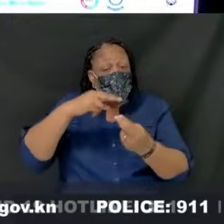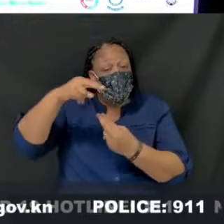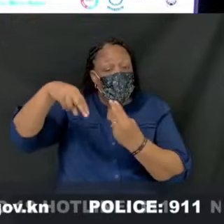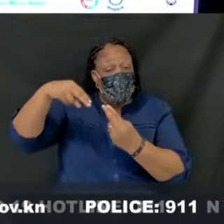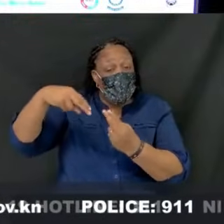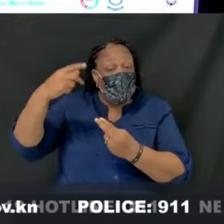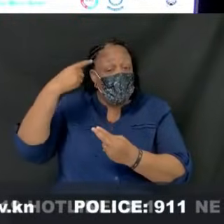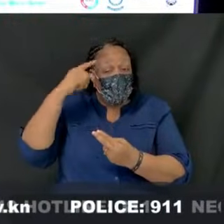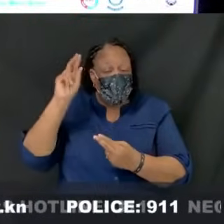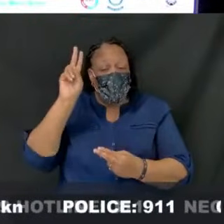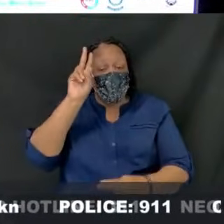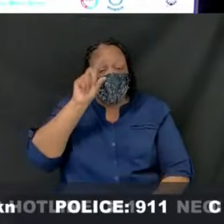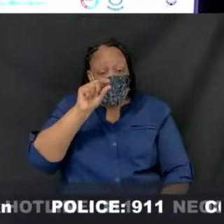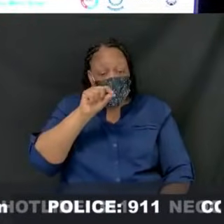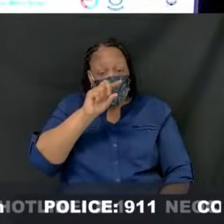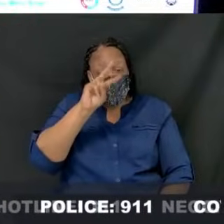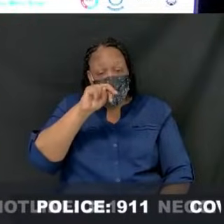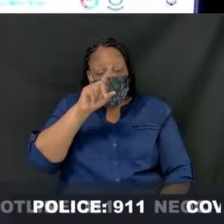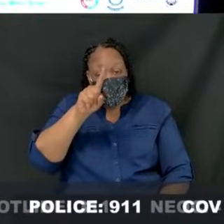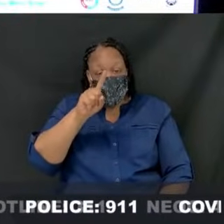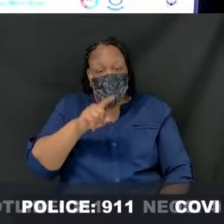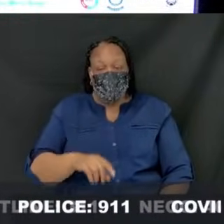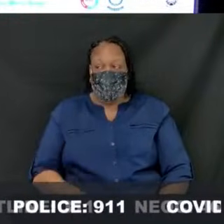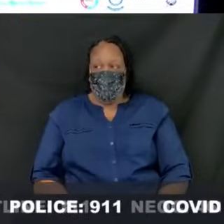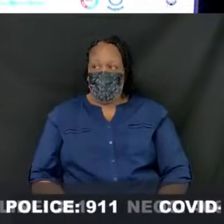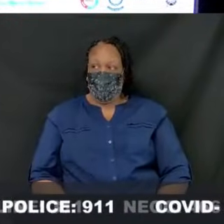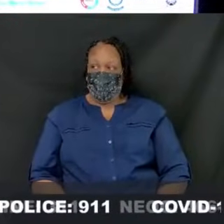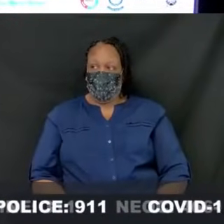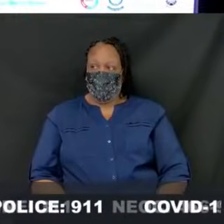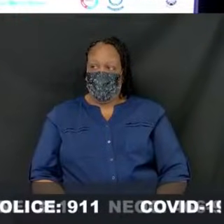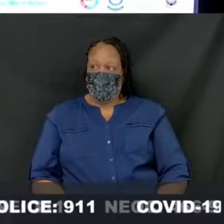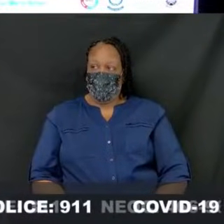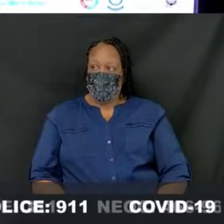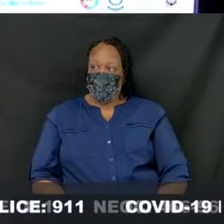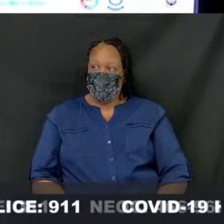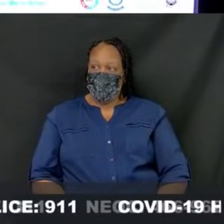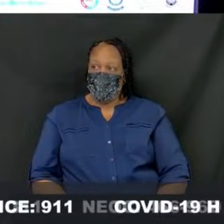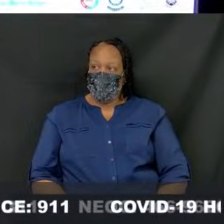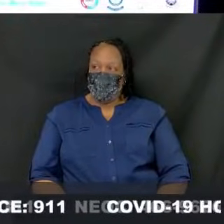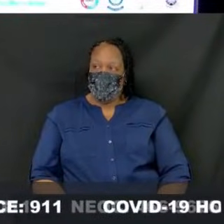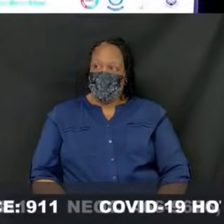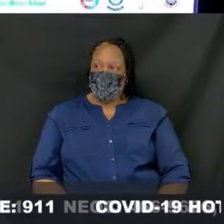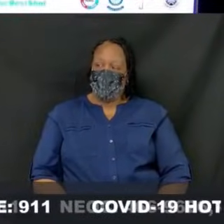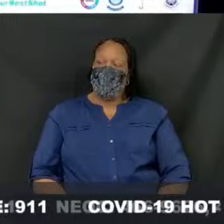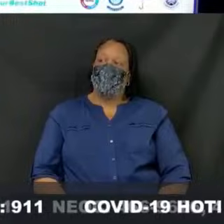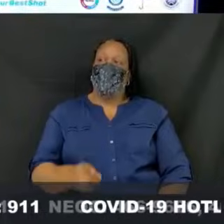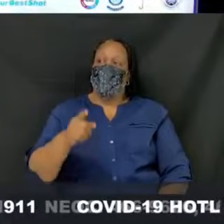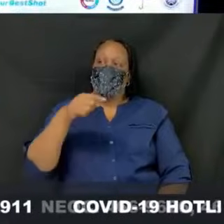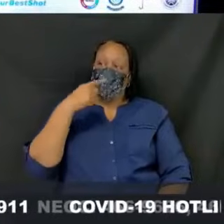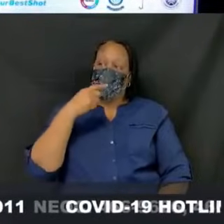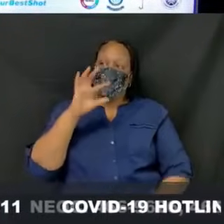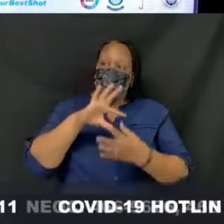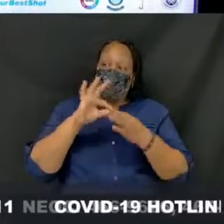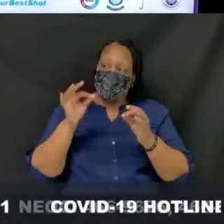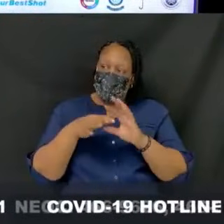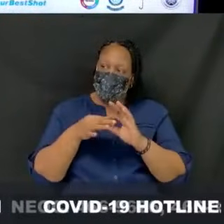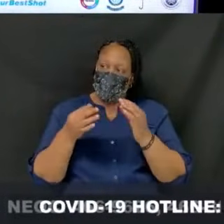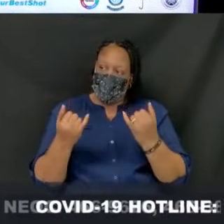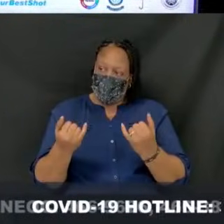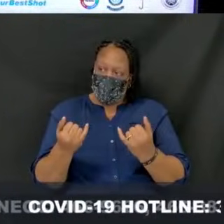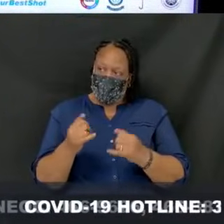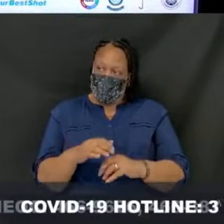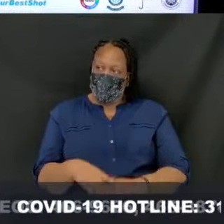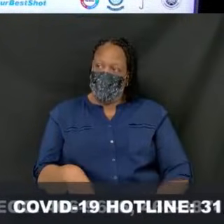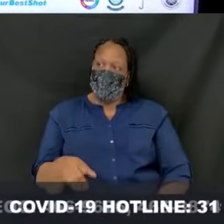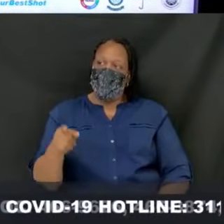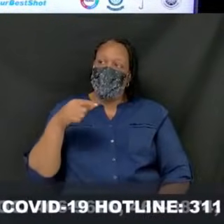by sharing an experience with you. And I have a good friend of mine who, as